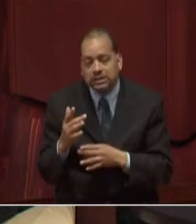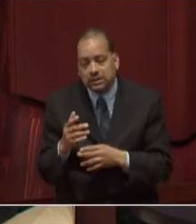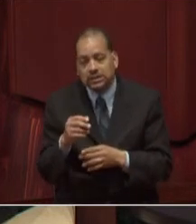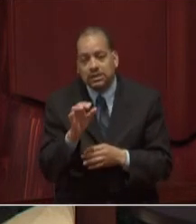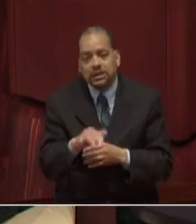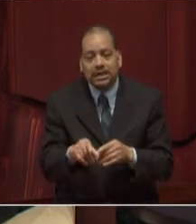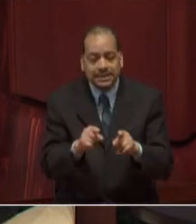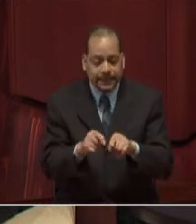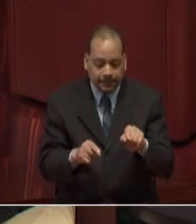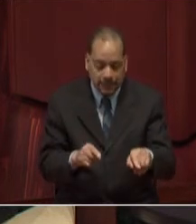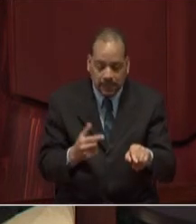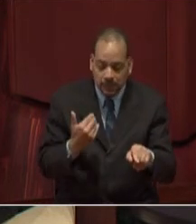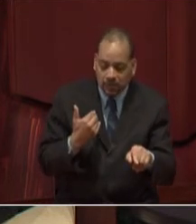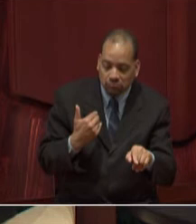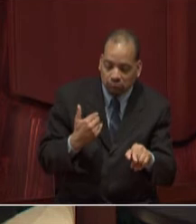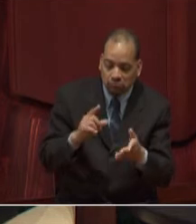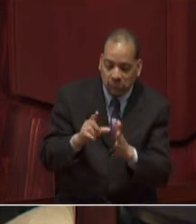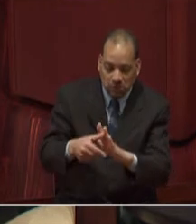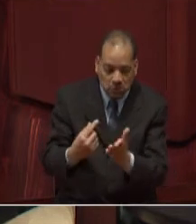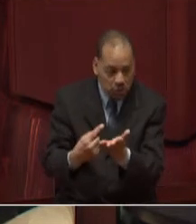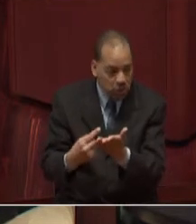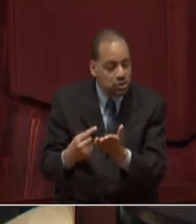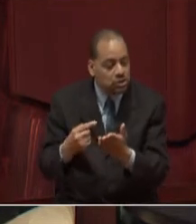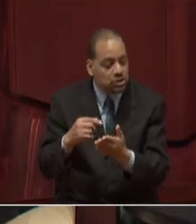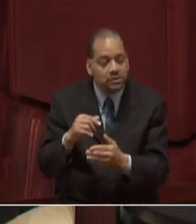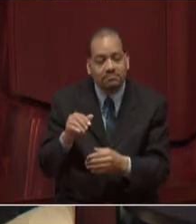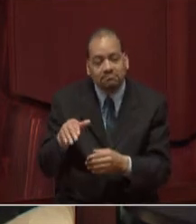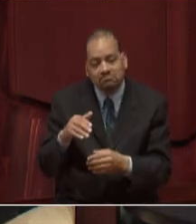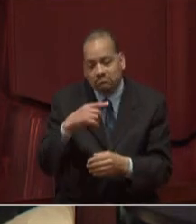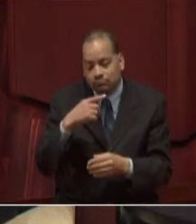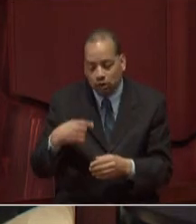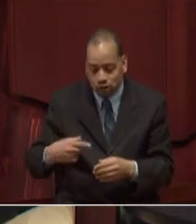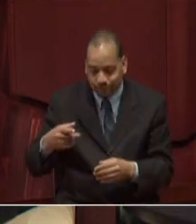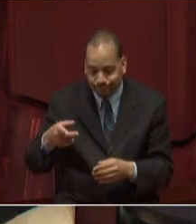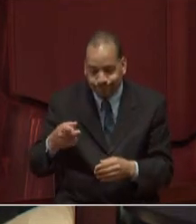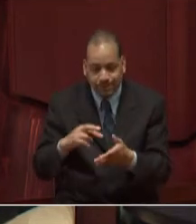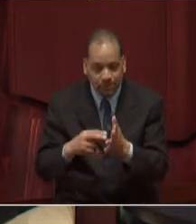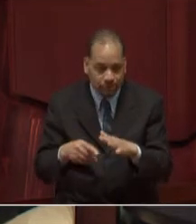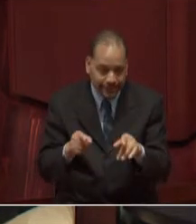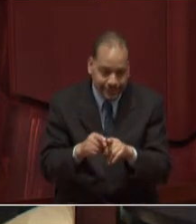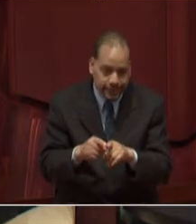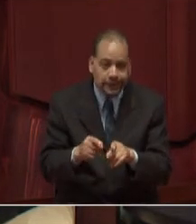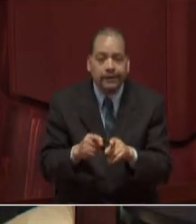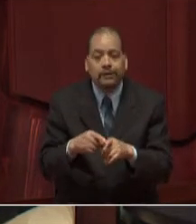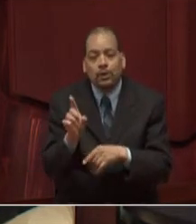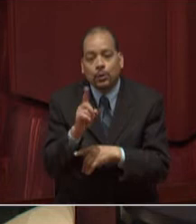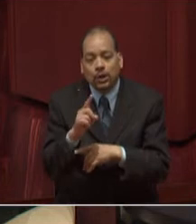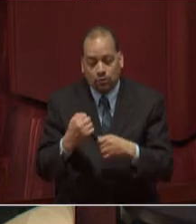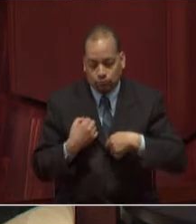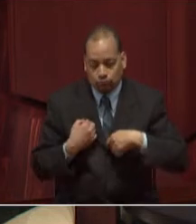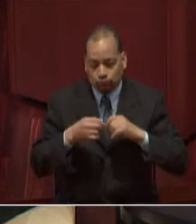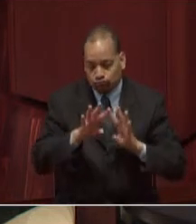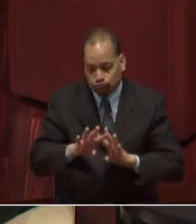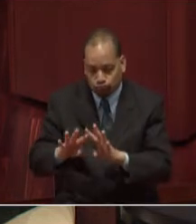Soviet Union. And then a few years later, at the end of... I point out this would be sort of like Soviet troop deployments and missile capabilities. It was to